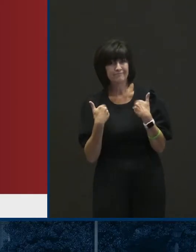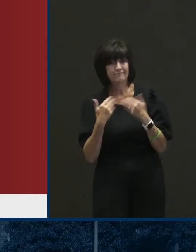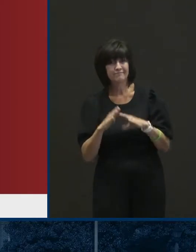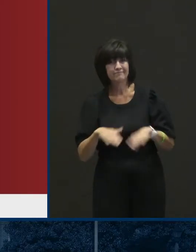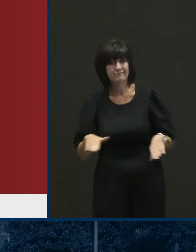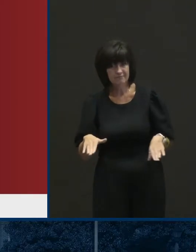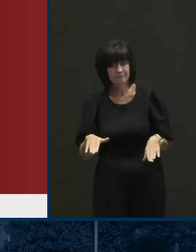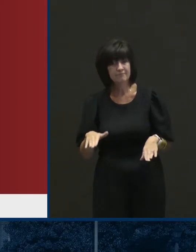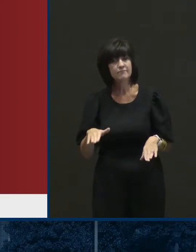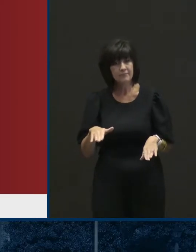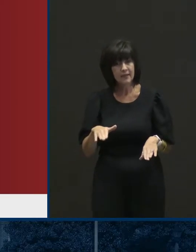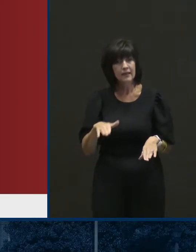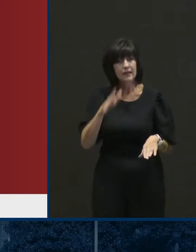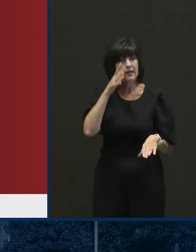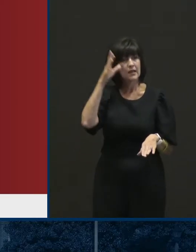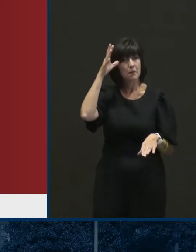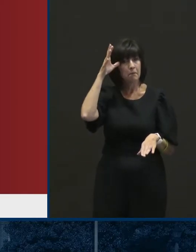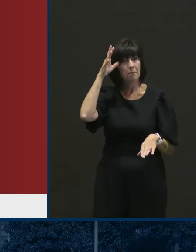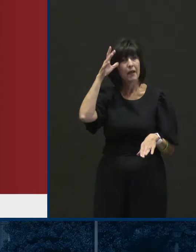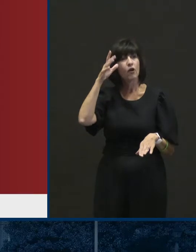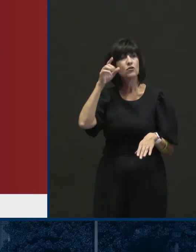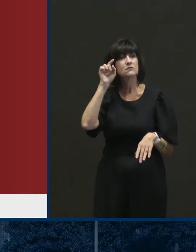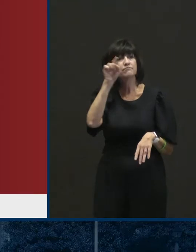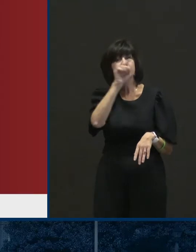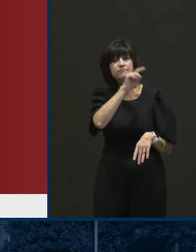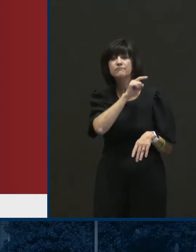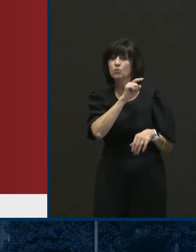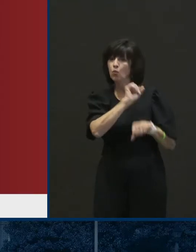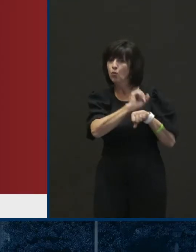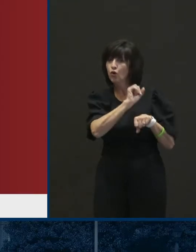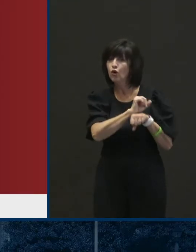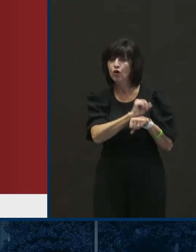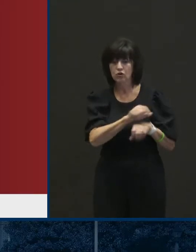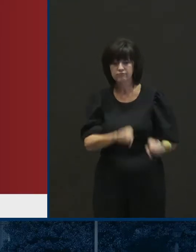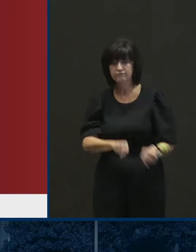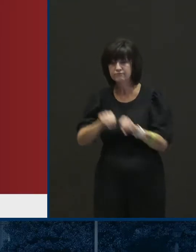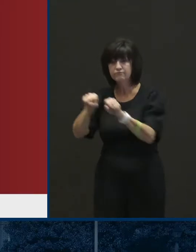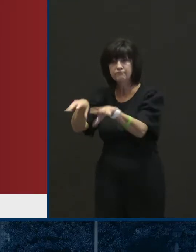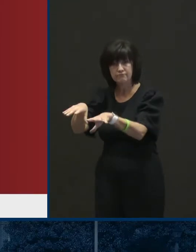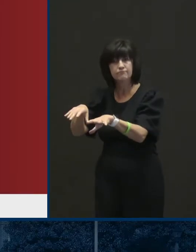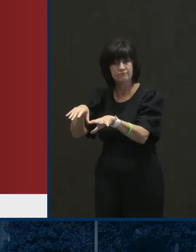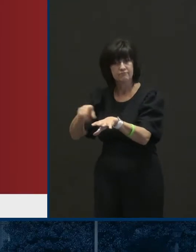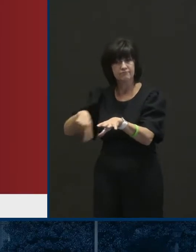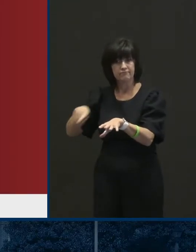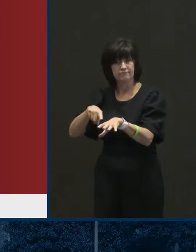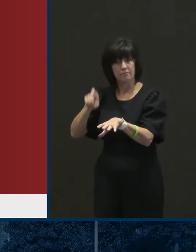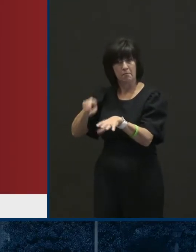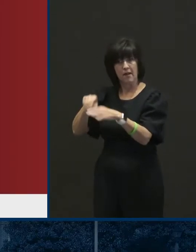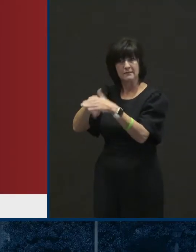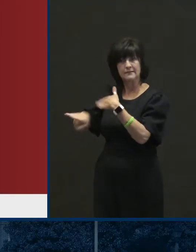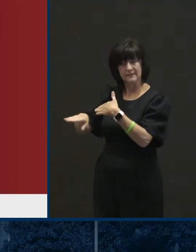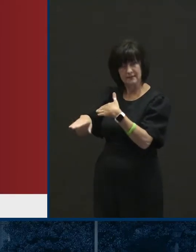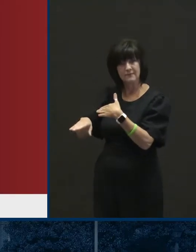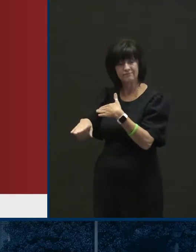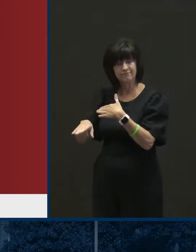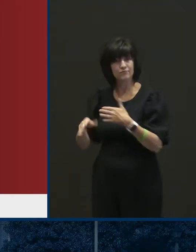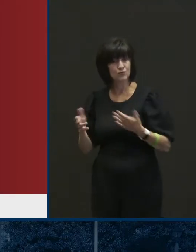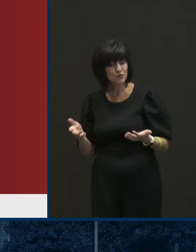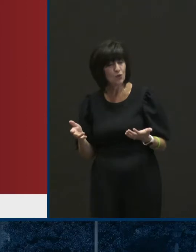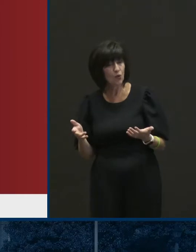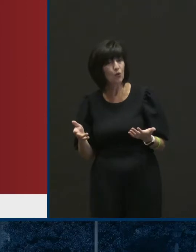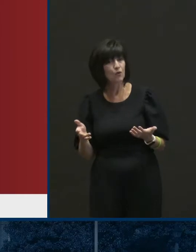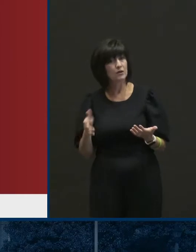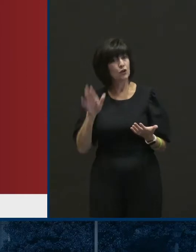while their parents are away in districts where they might not be going to school in person on a given day, and so